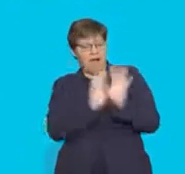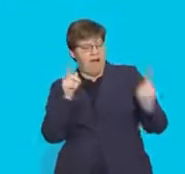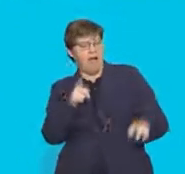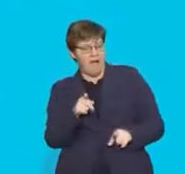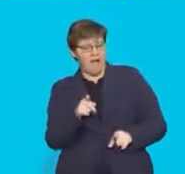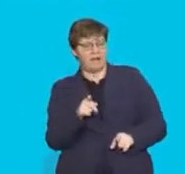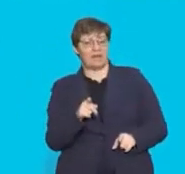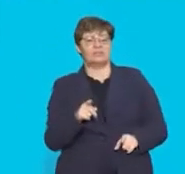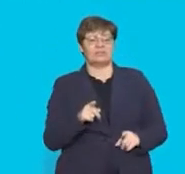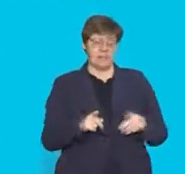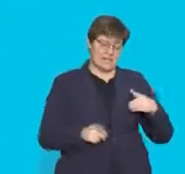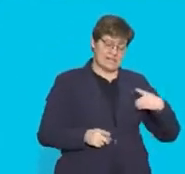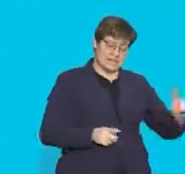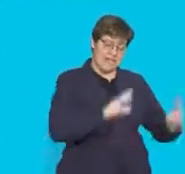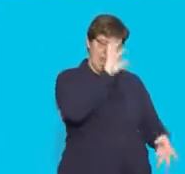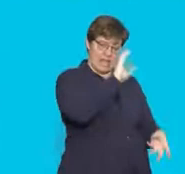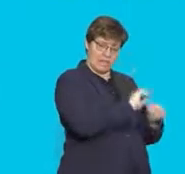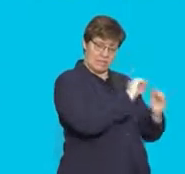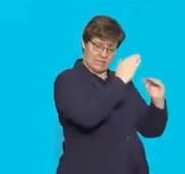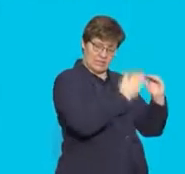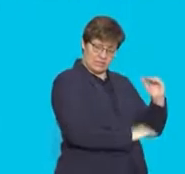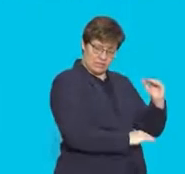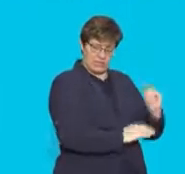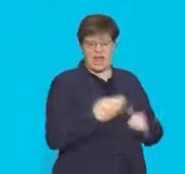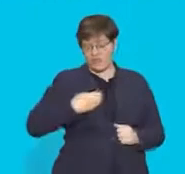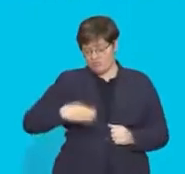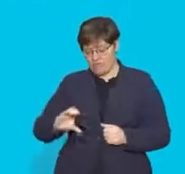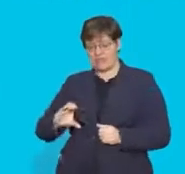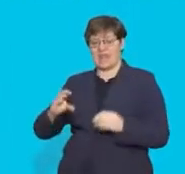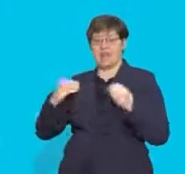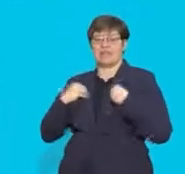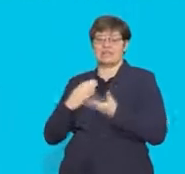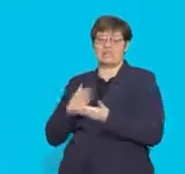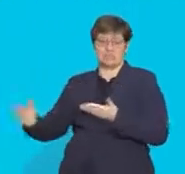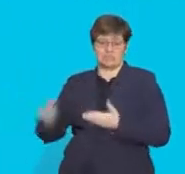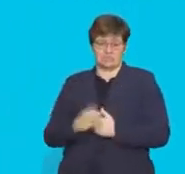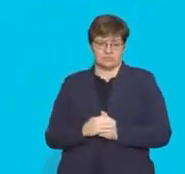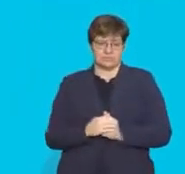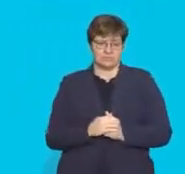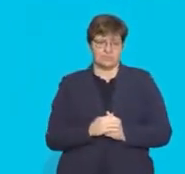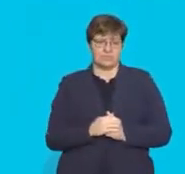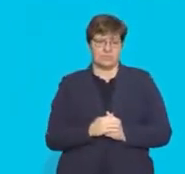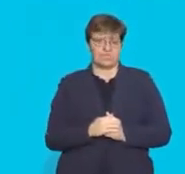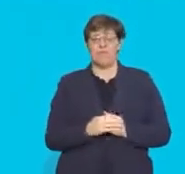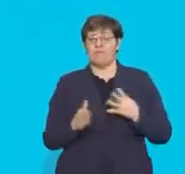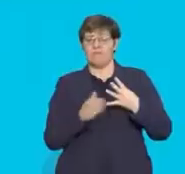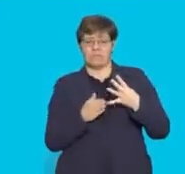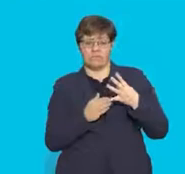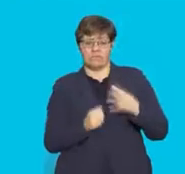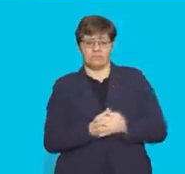the entry is debit accumulated depreciation, credit asset disposal. Right, step number